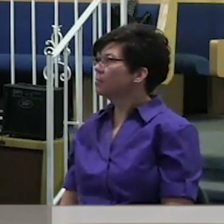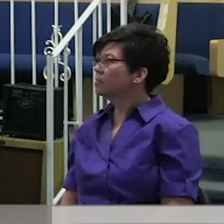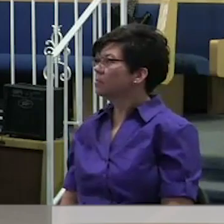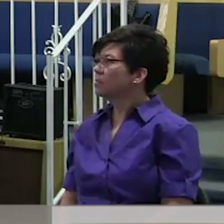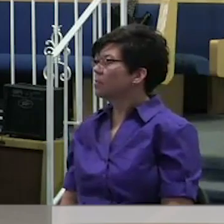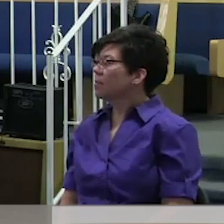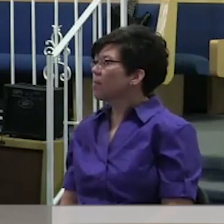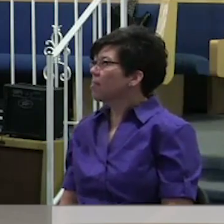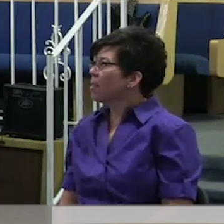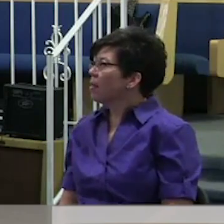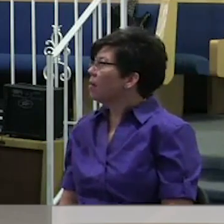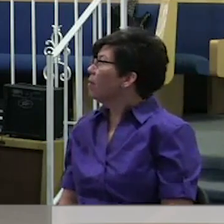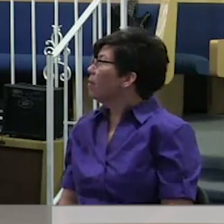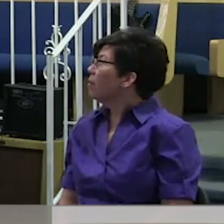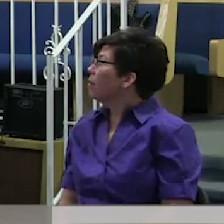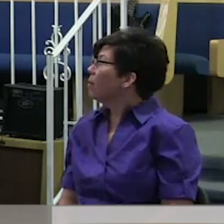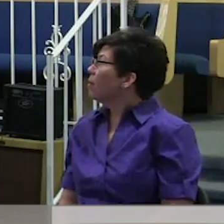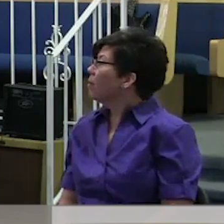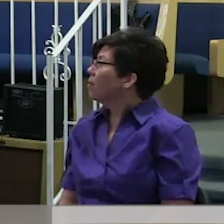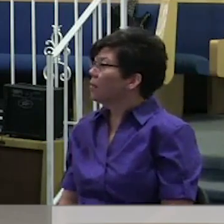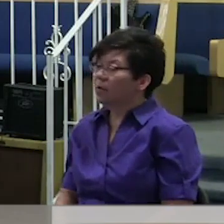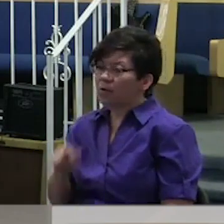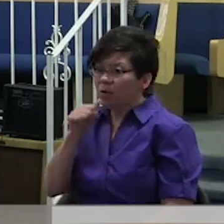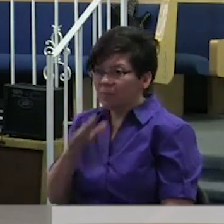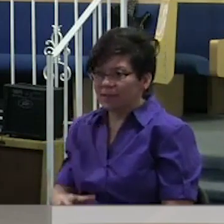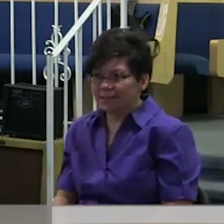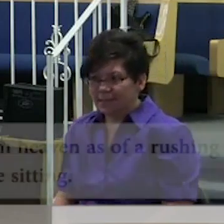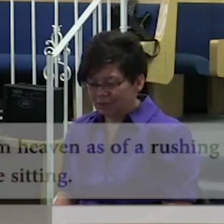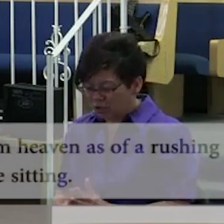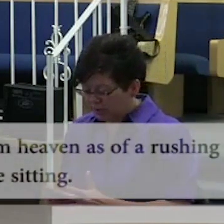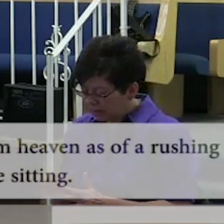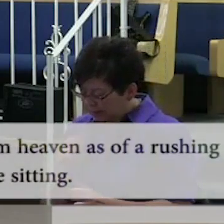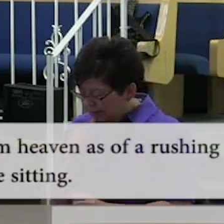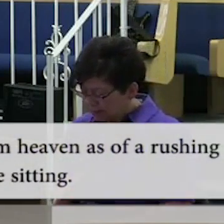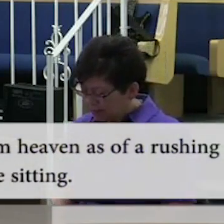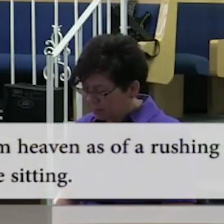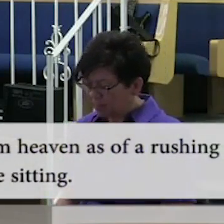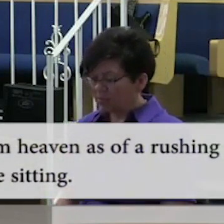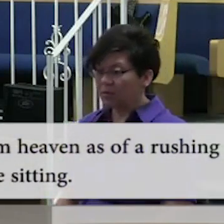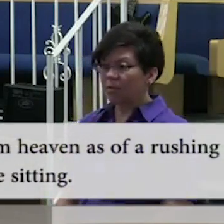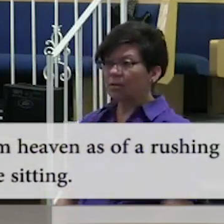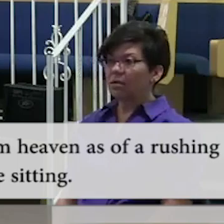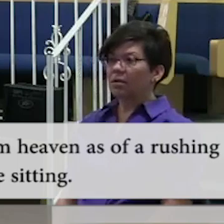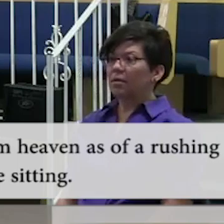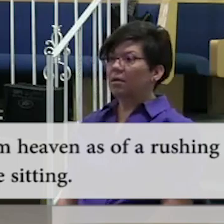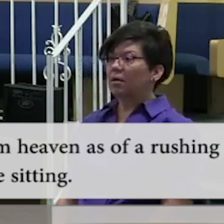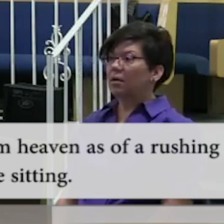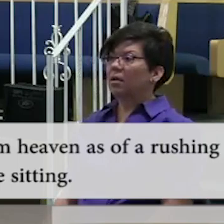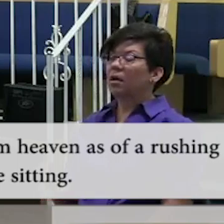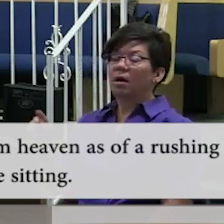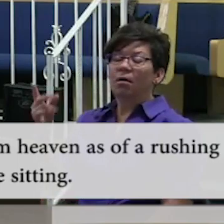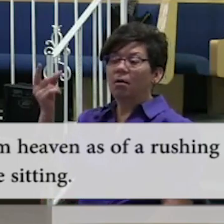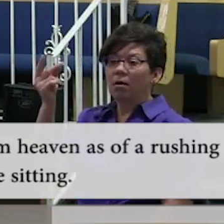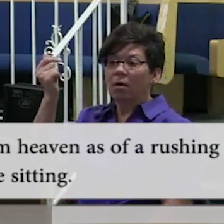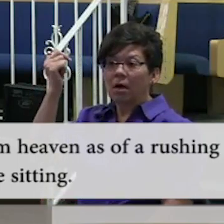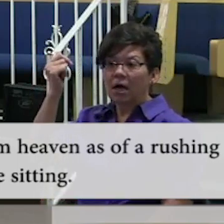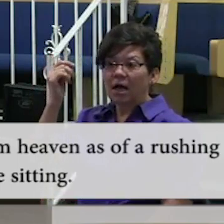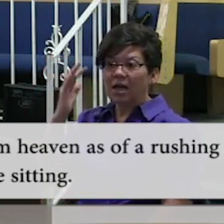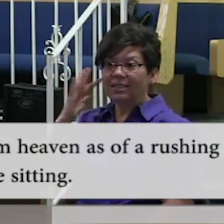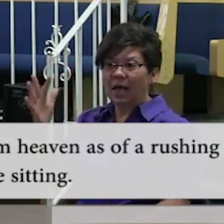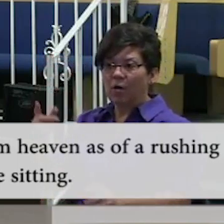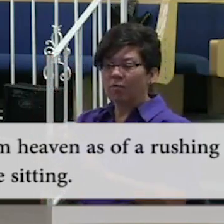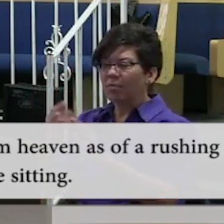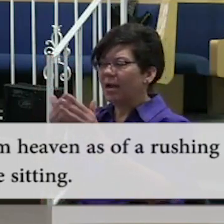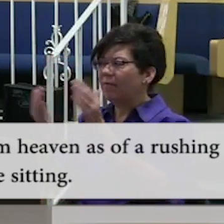hallelujah. Hallelujah, hallelujah. Oh, bless the name of Jesus. And suddenly there came a sound from